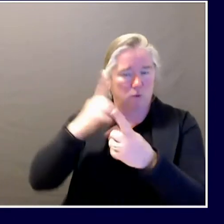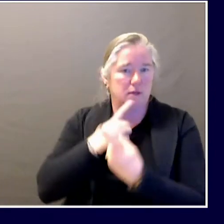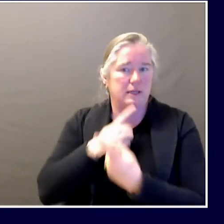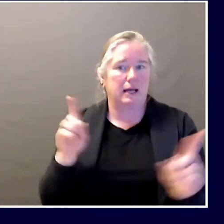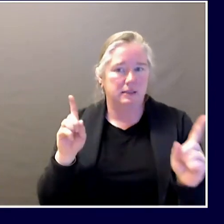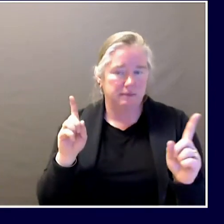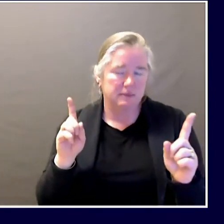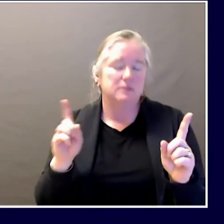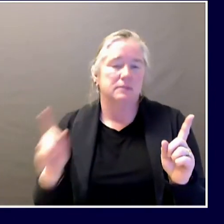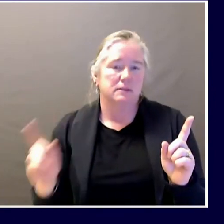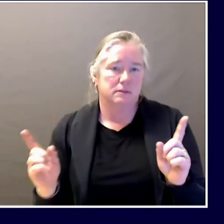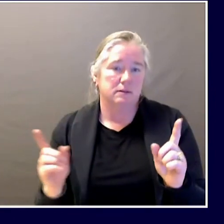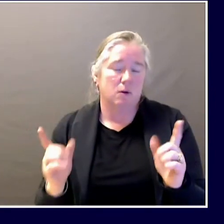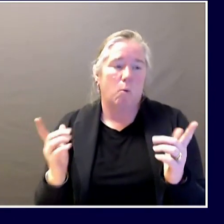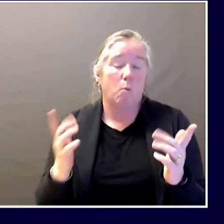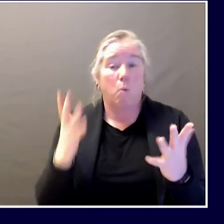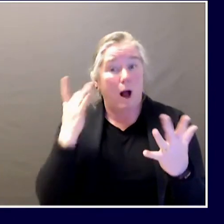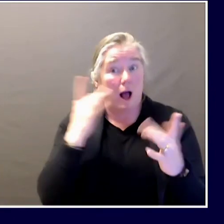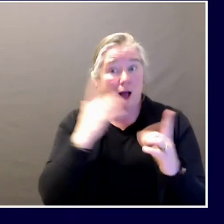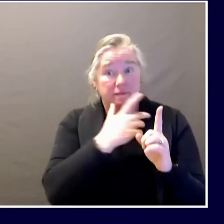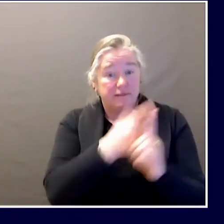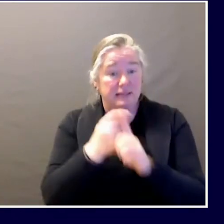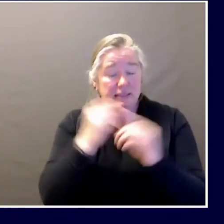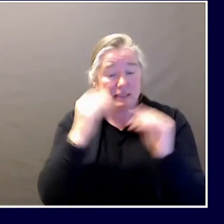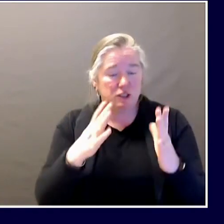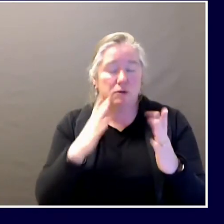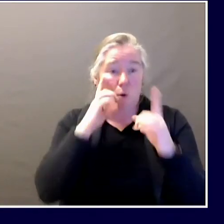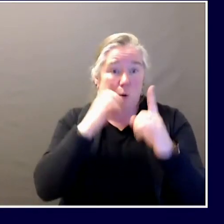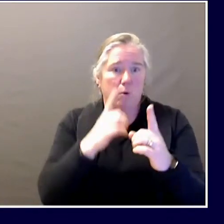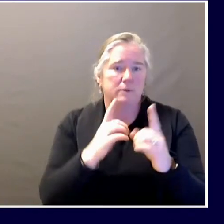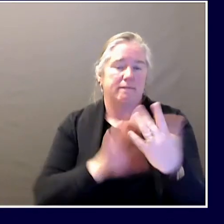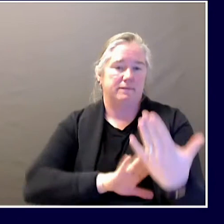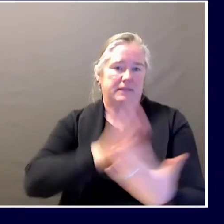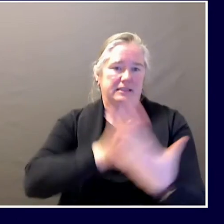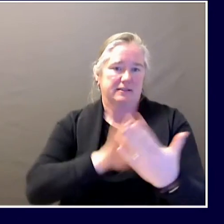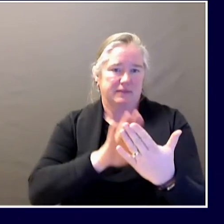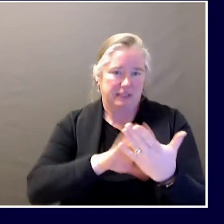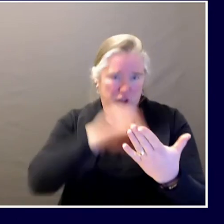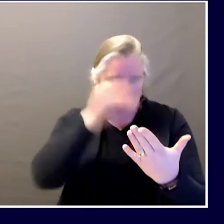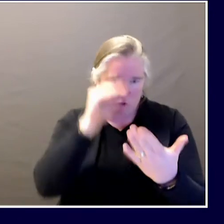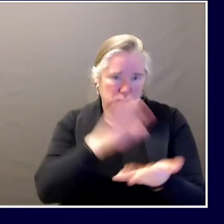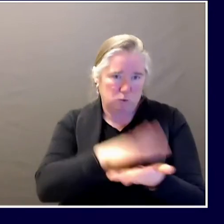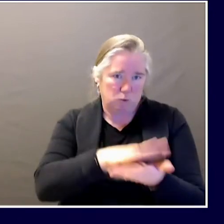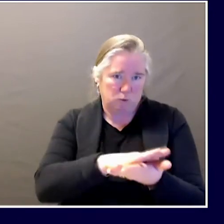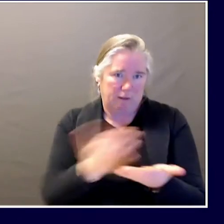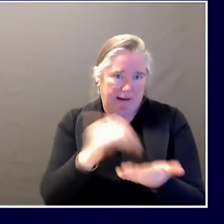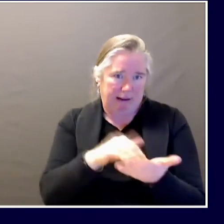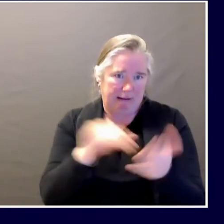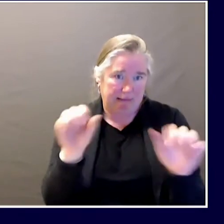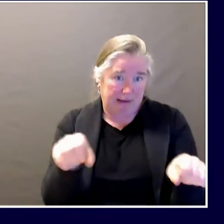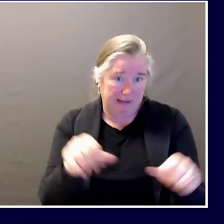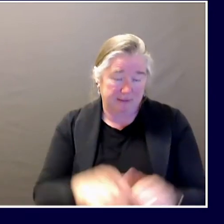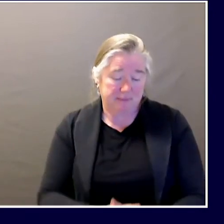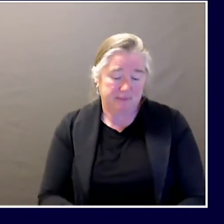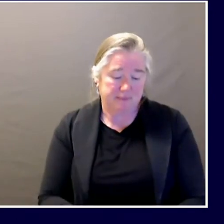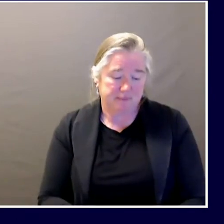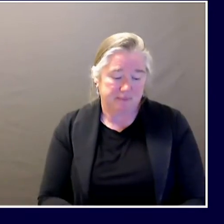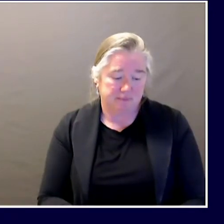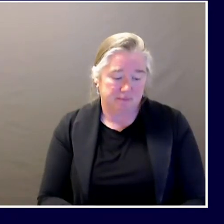have more in-person learning. And even if the guidelines don't change, I'm wondering if the improvement in the